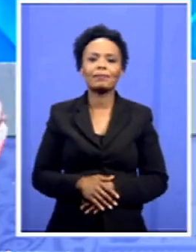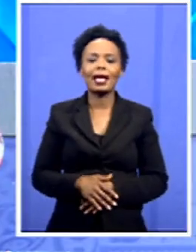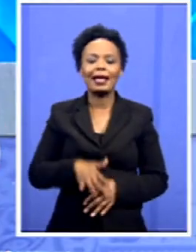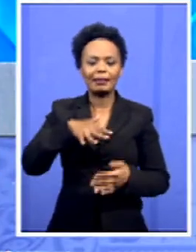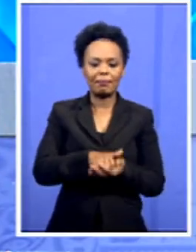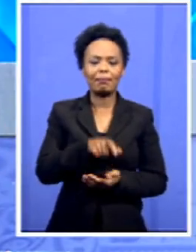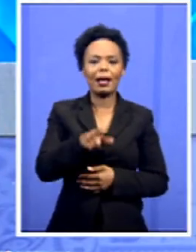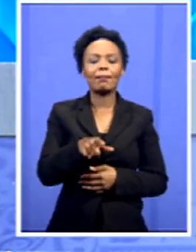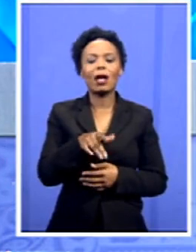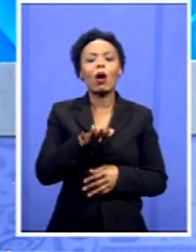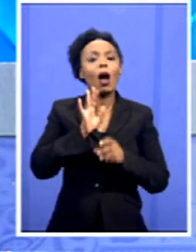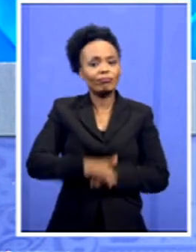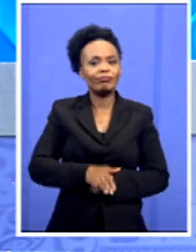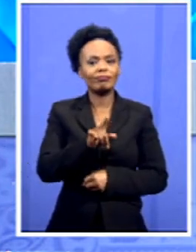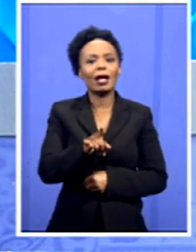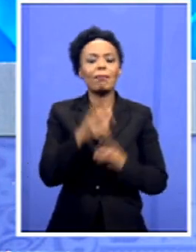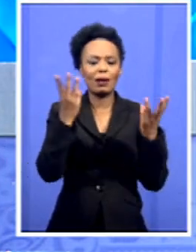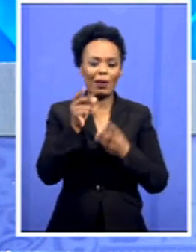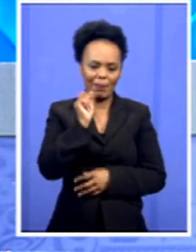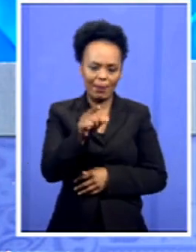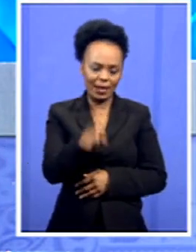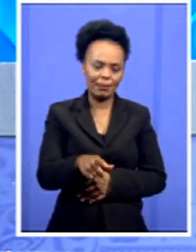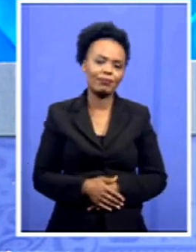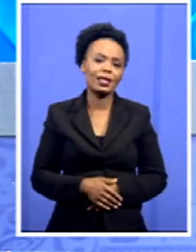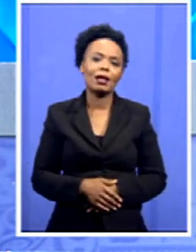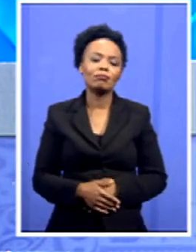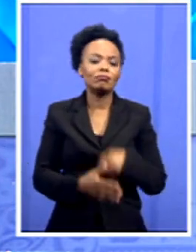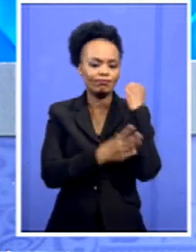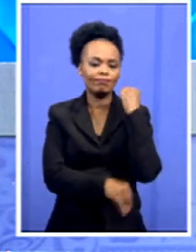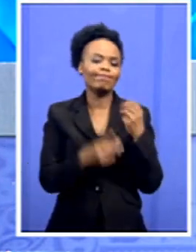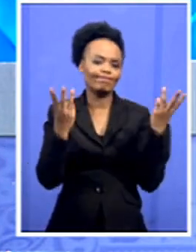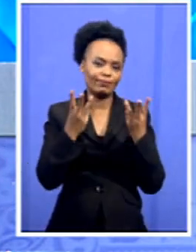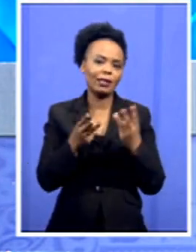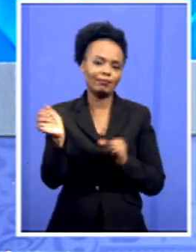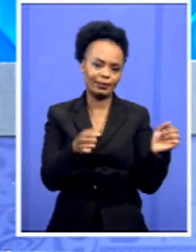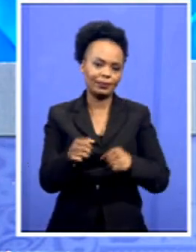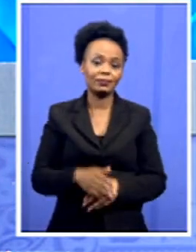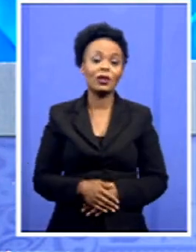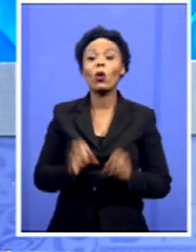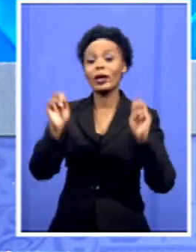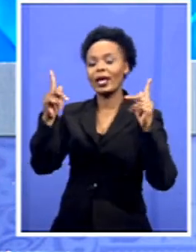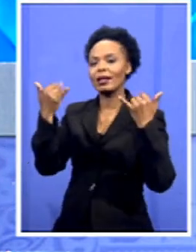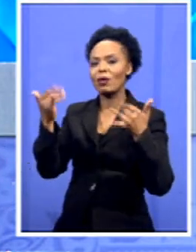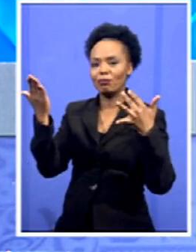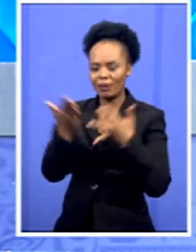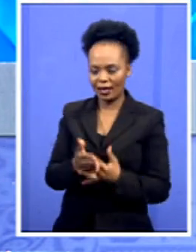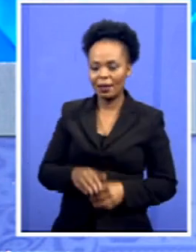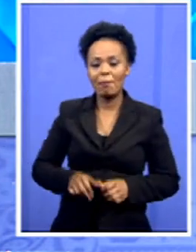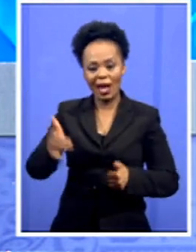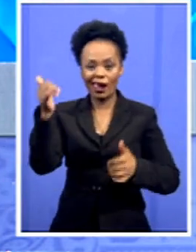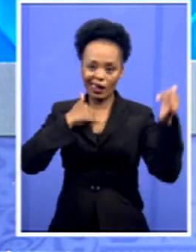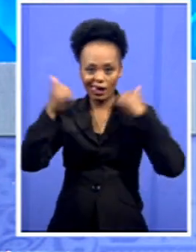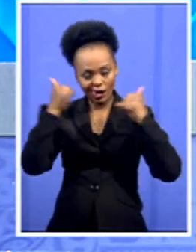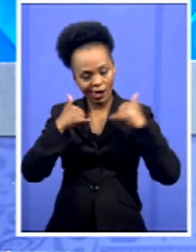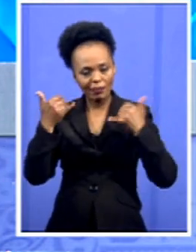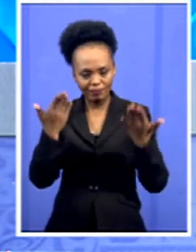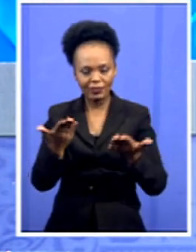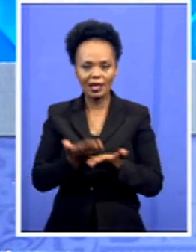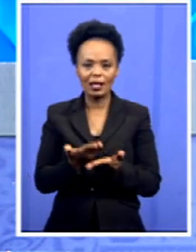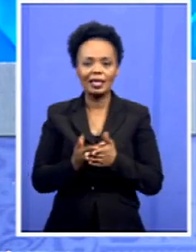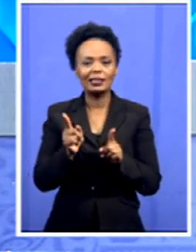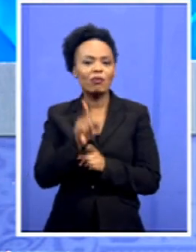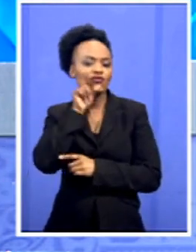come back. We'll come back. We need to take a break here on Service Delivery Gauge. And when we come back, we'll continue taking your calls and, of course, reading